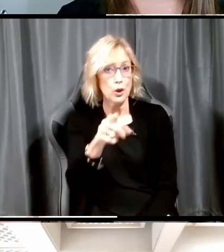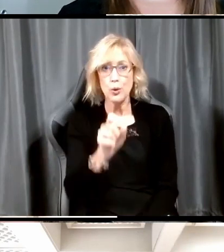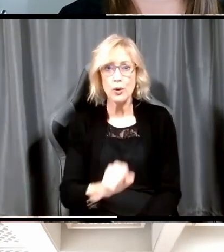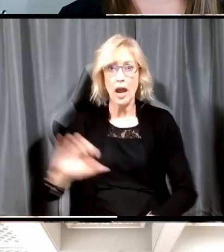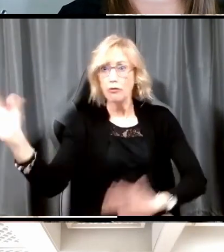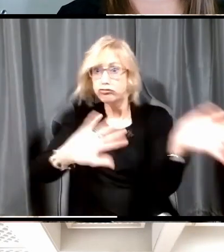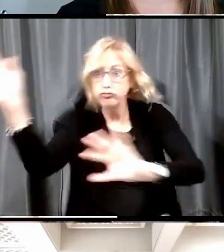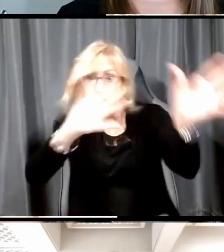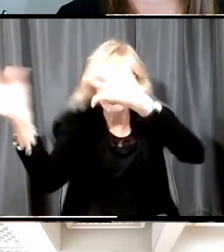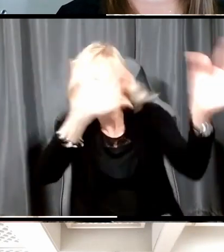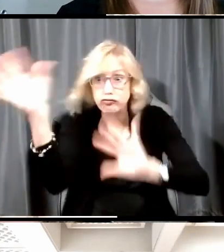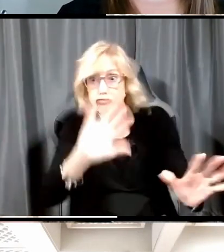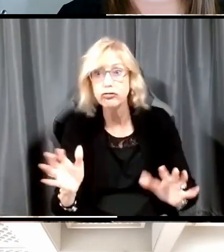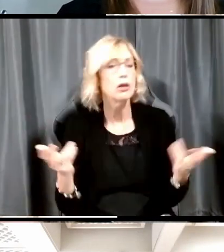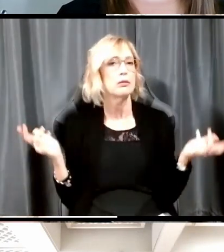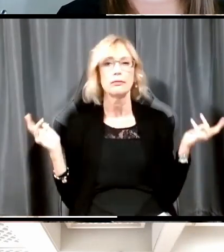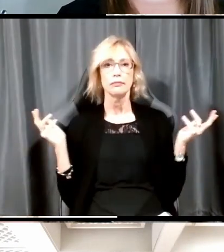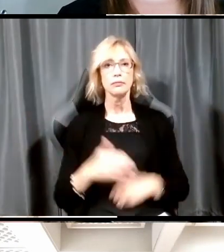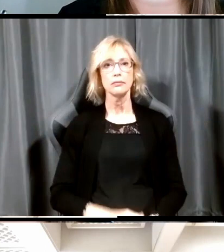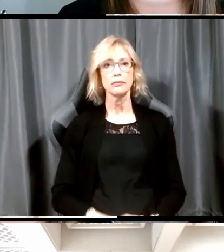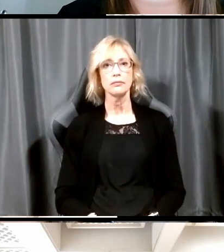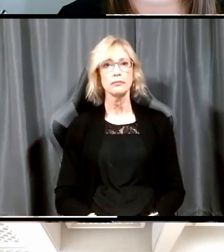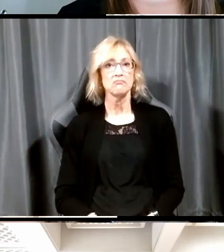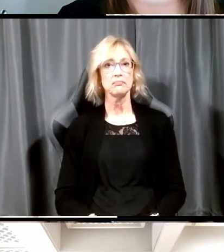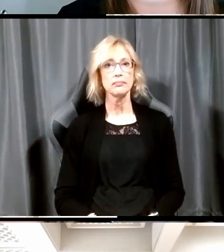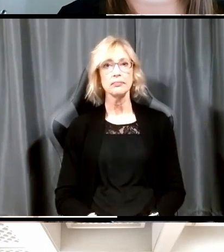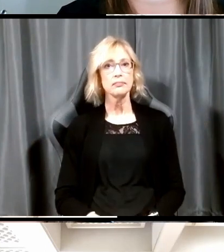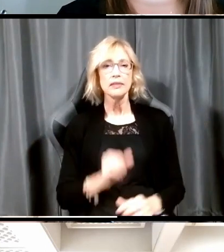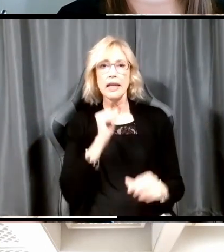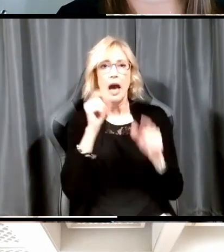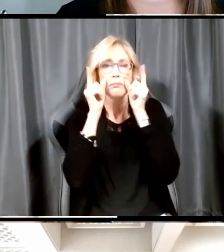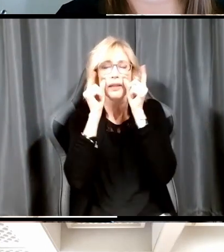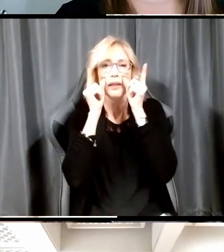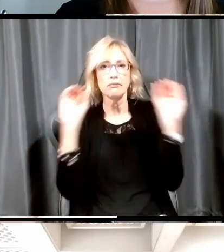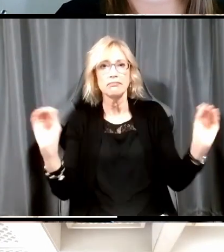around and they won't respond with a blink.